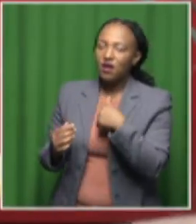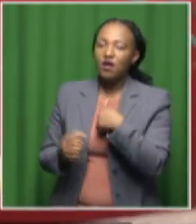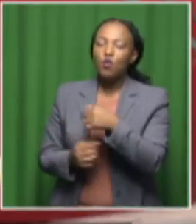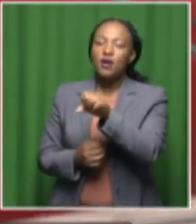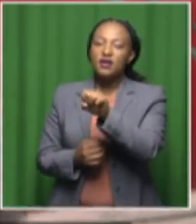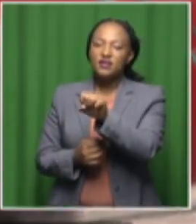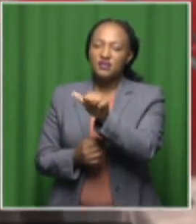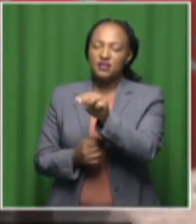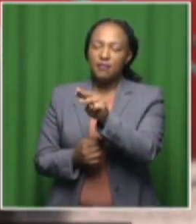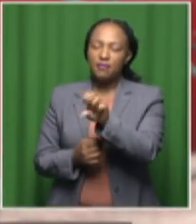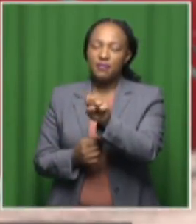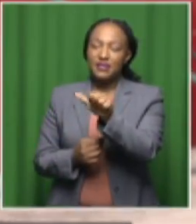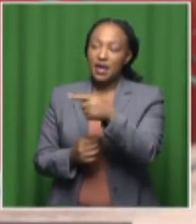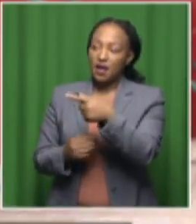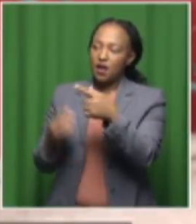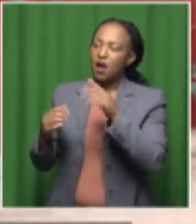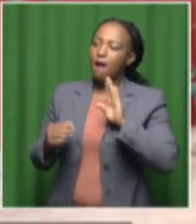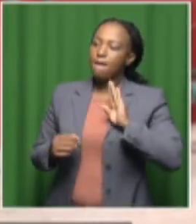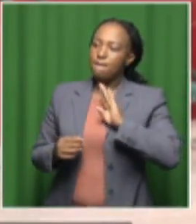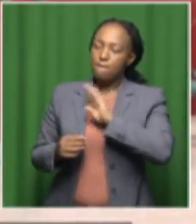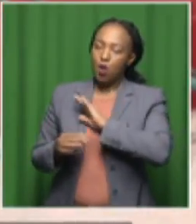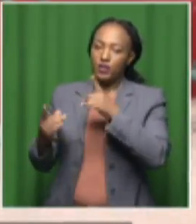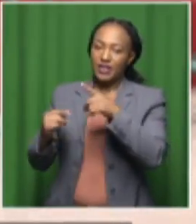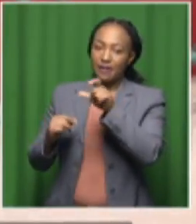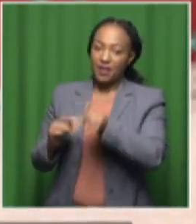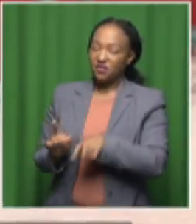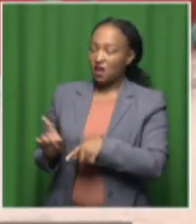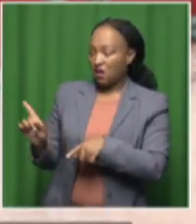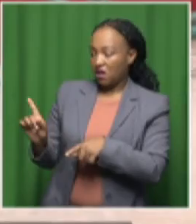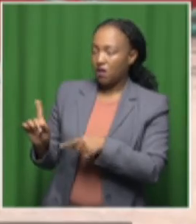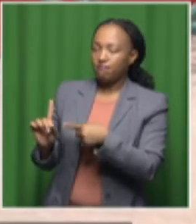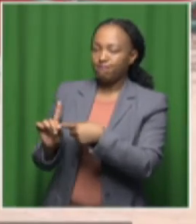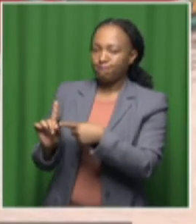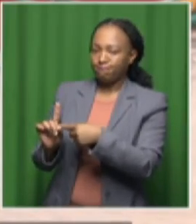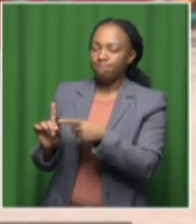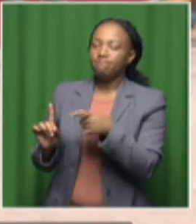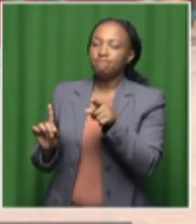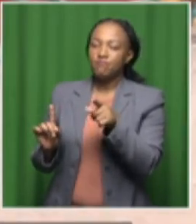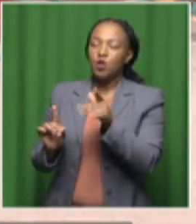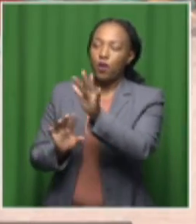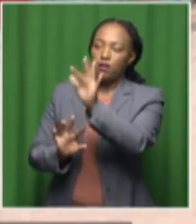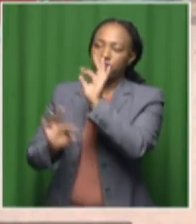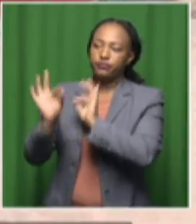SAMSA board chairperson, Mr. Fakir, explaining to us what will be happening with the SA